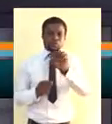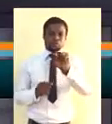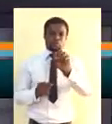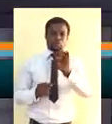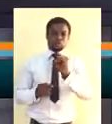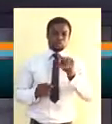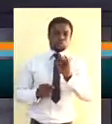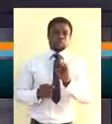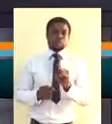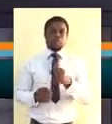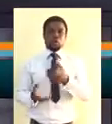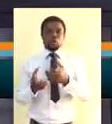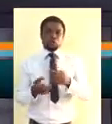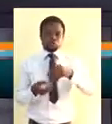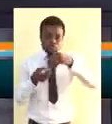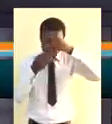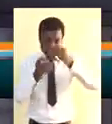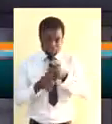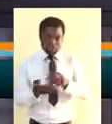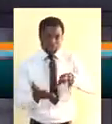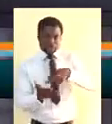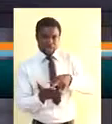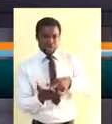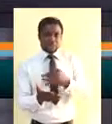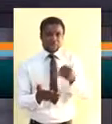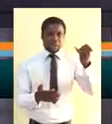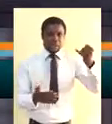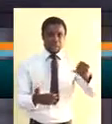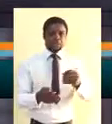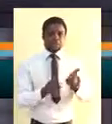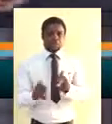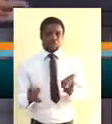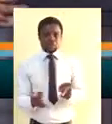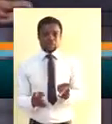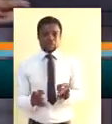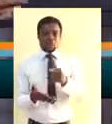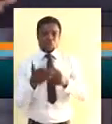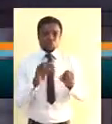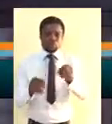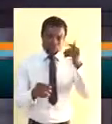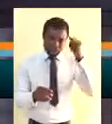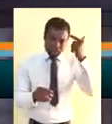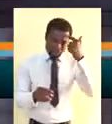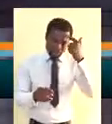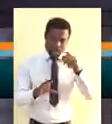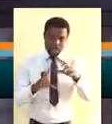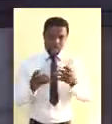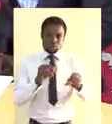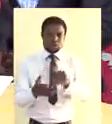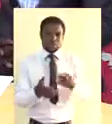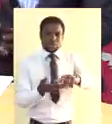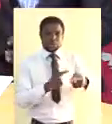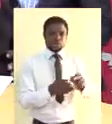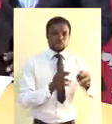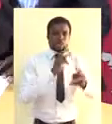look at the reading and the arts particularly. So what do you think, how does it relate to the world today?